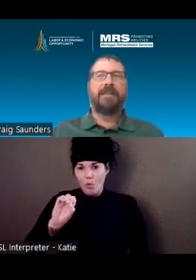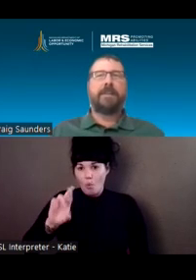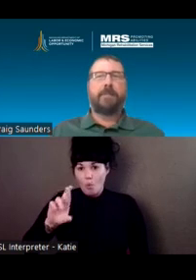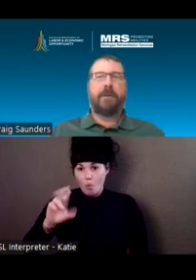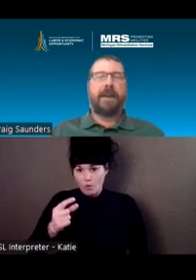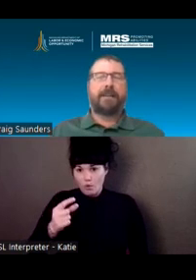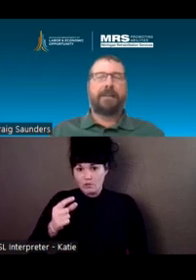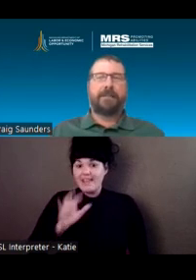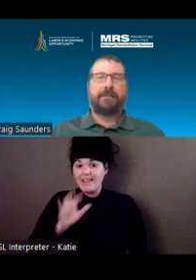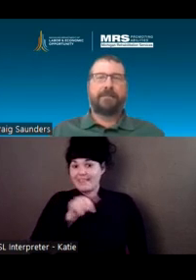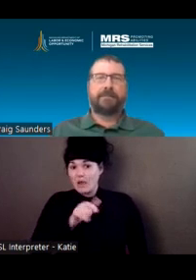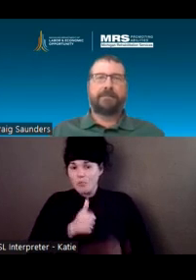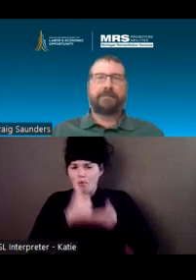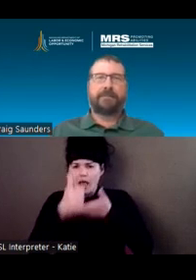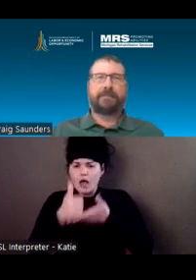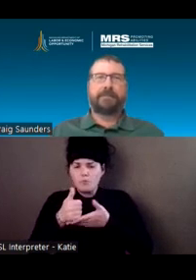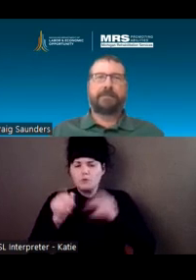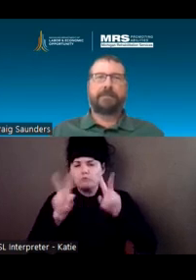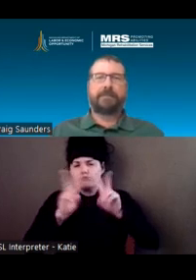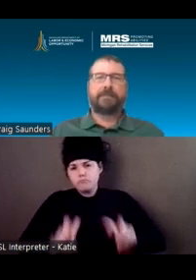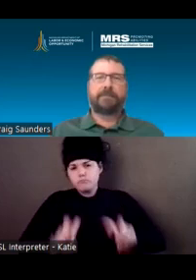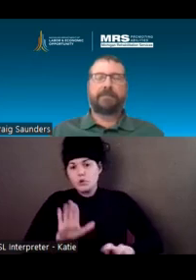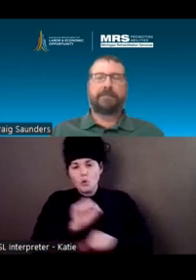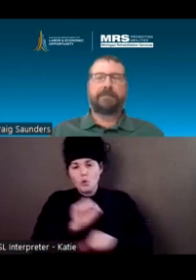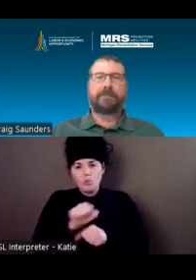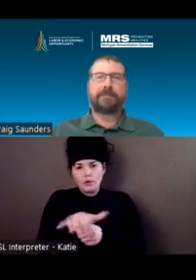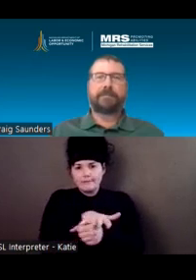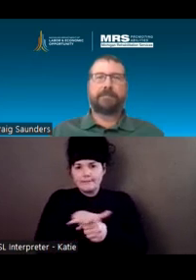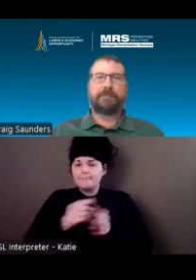site periodically.